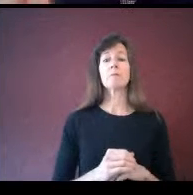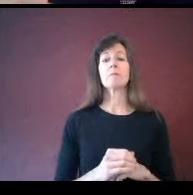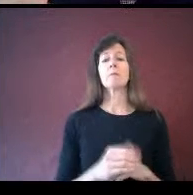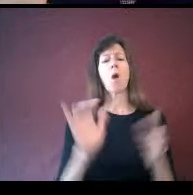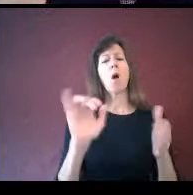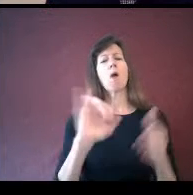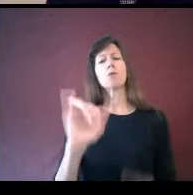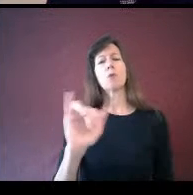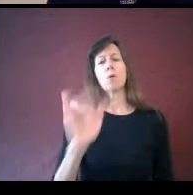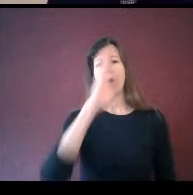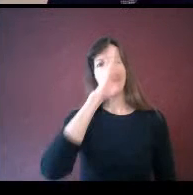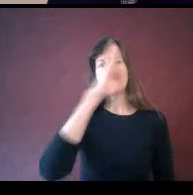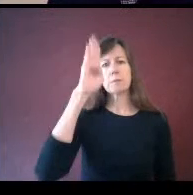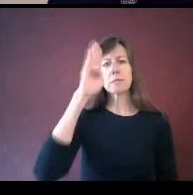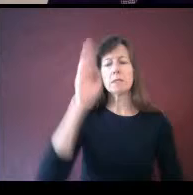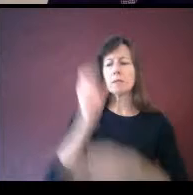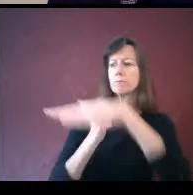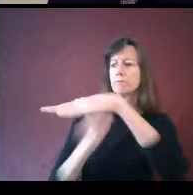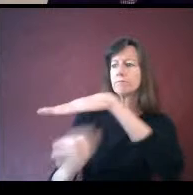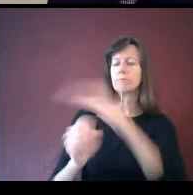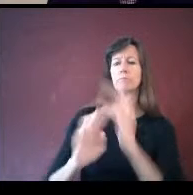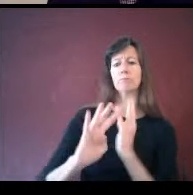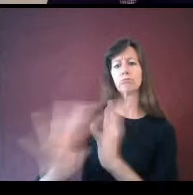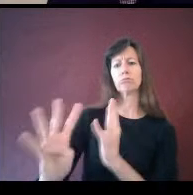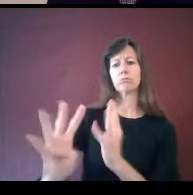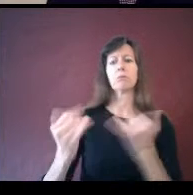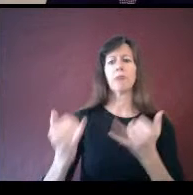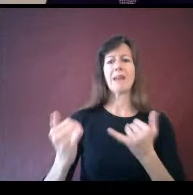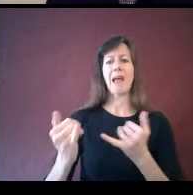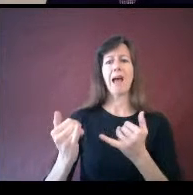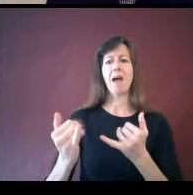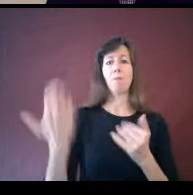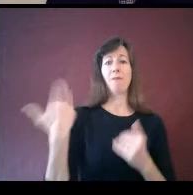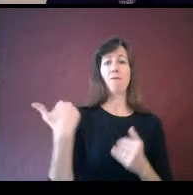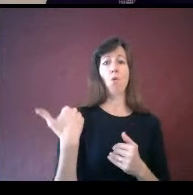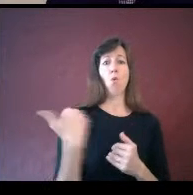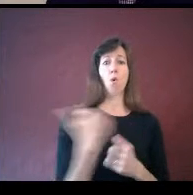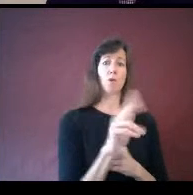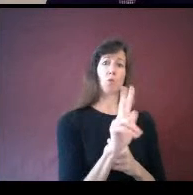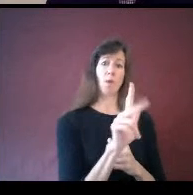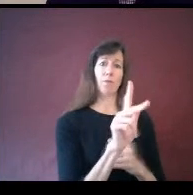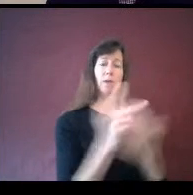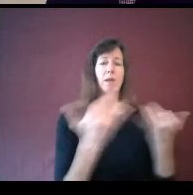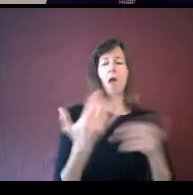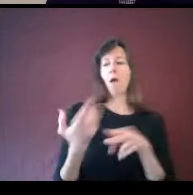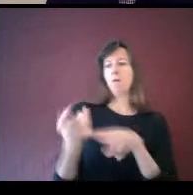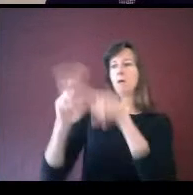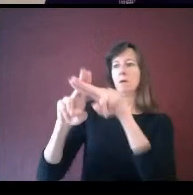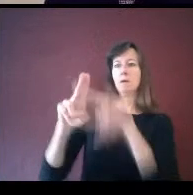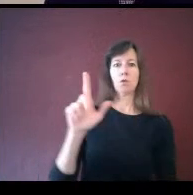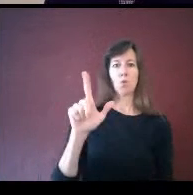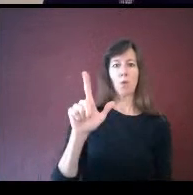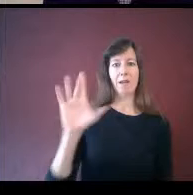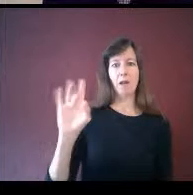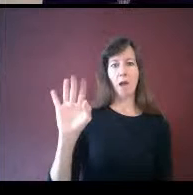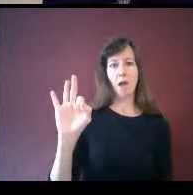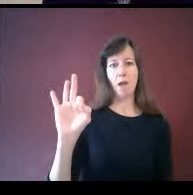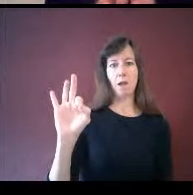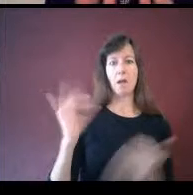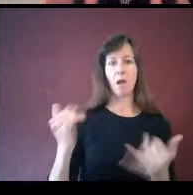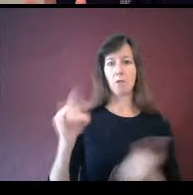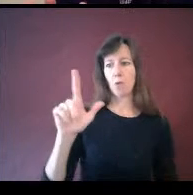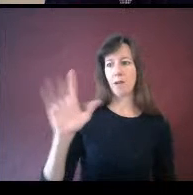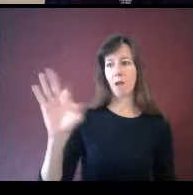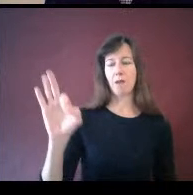up towards to 29 now from 23 48 hours ago.